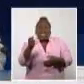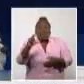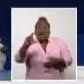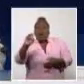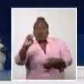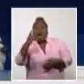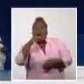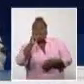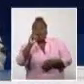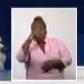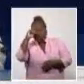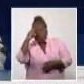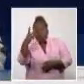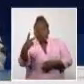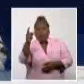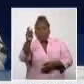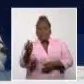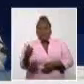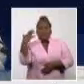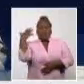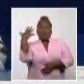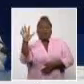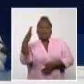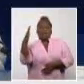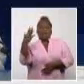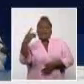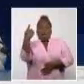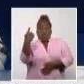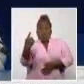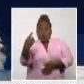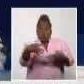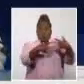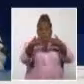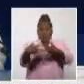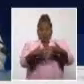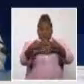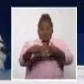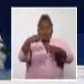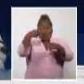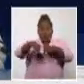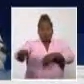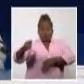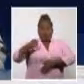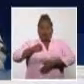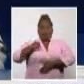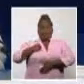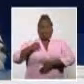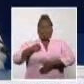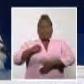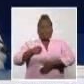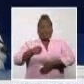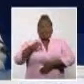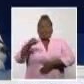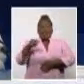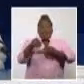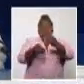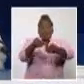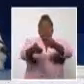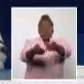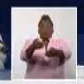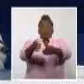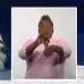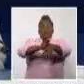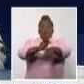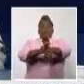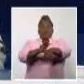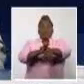are 2 foreigners, an American and a Canadian, who during the evolution of their